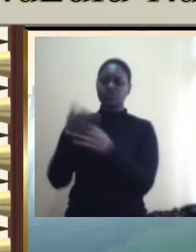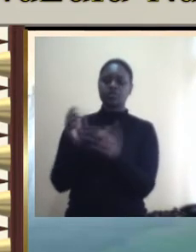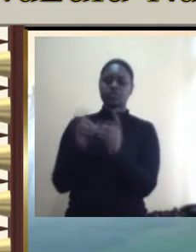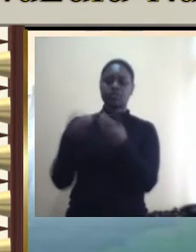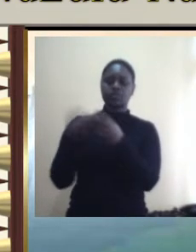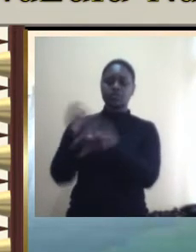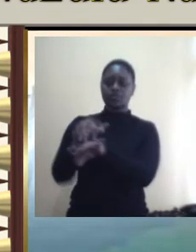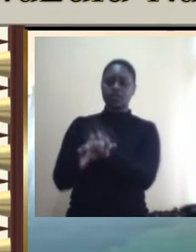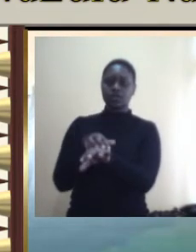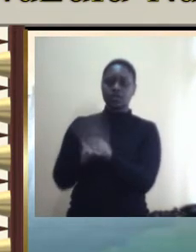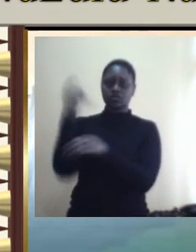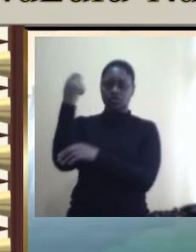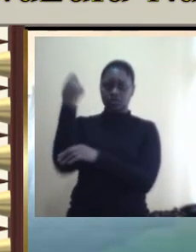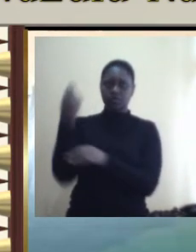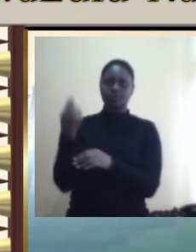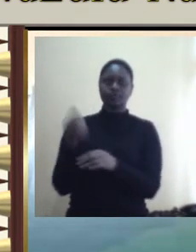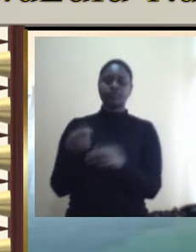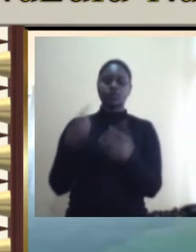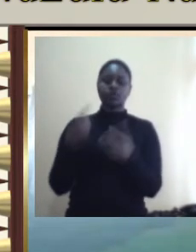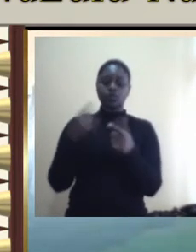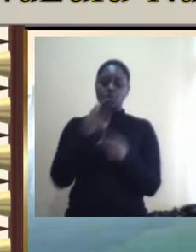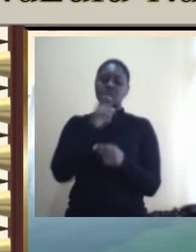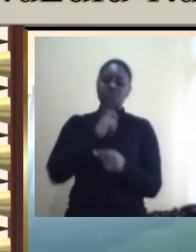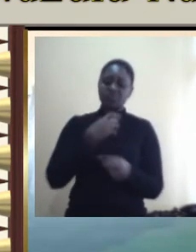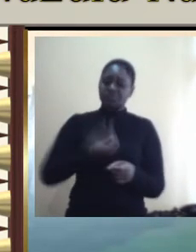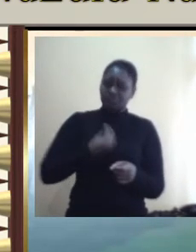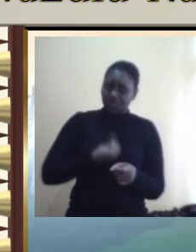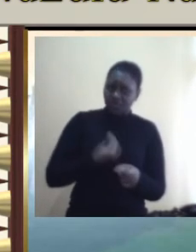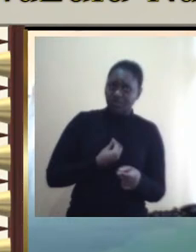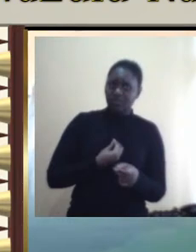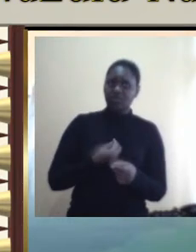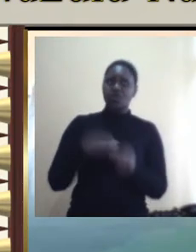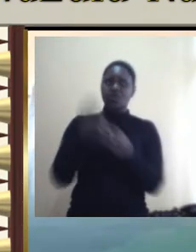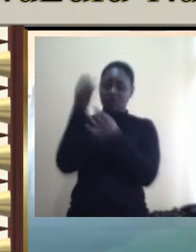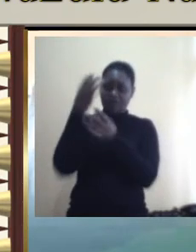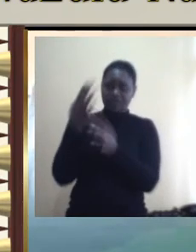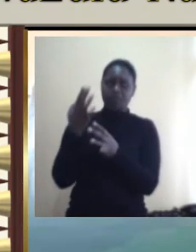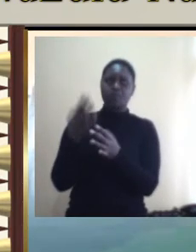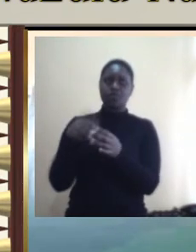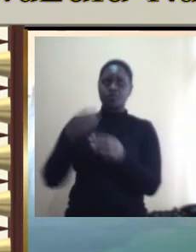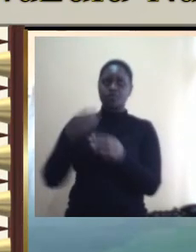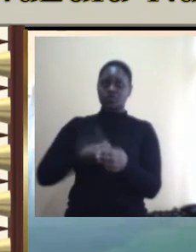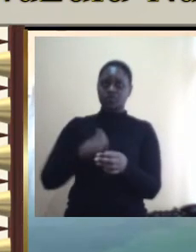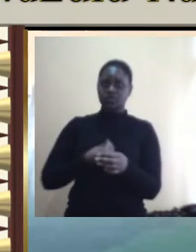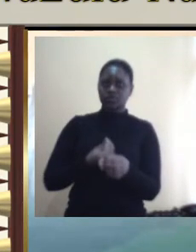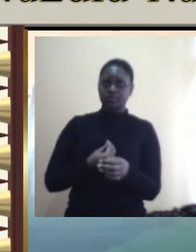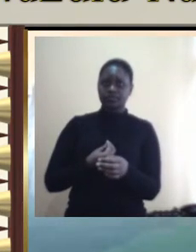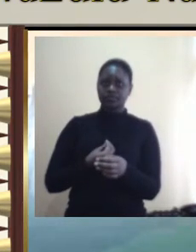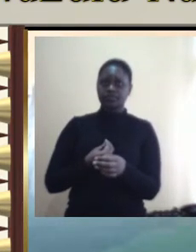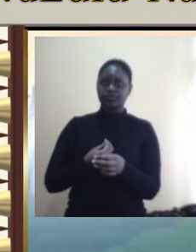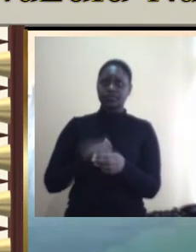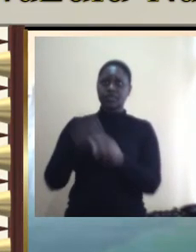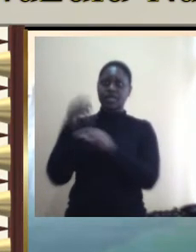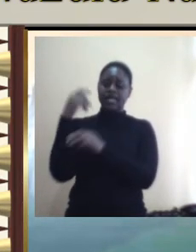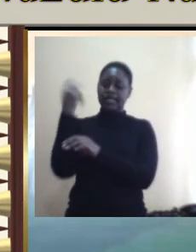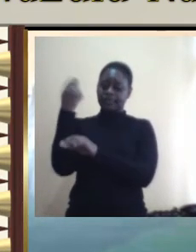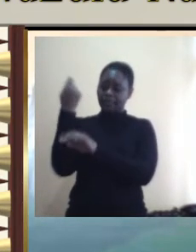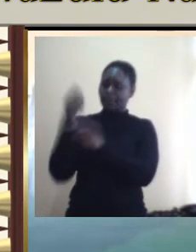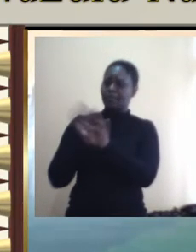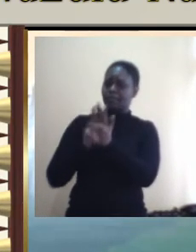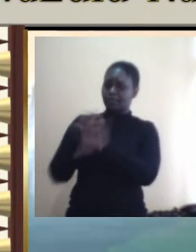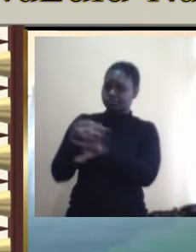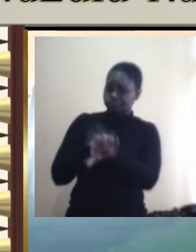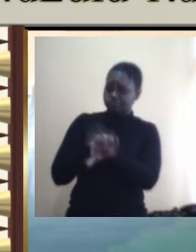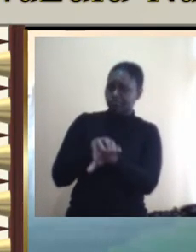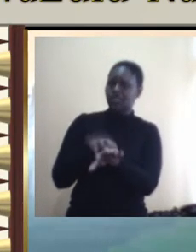Rural Development. We will roll out the youth strategy informed by the youth in agriculture and rural development in Durban held